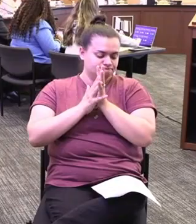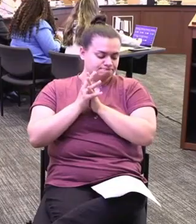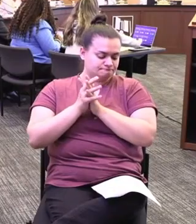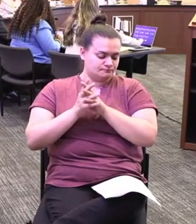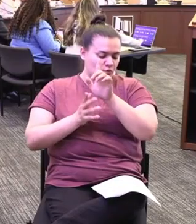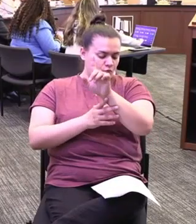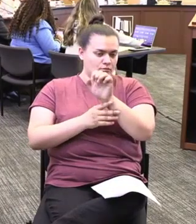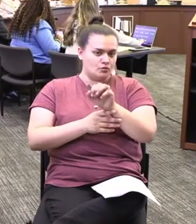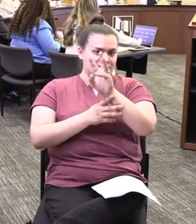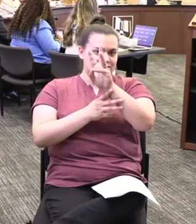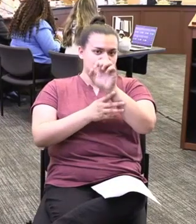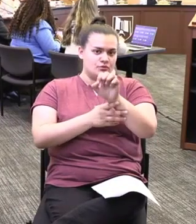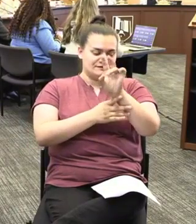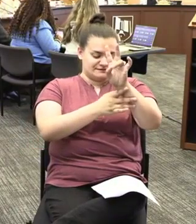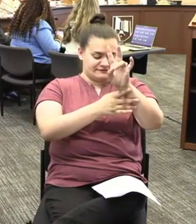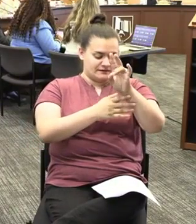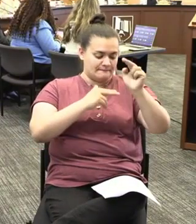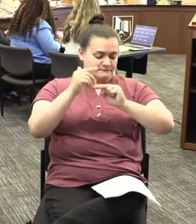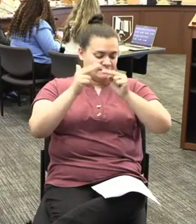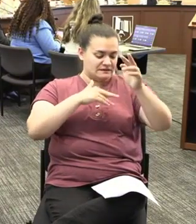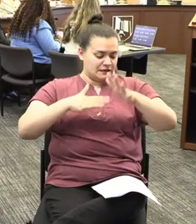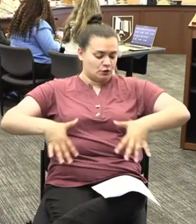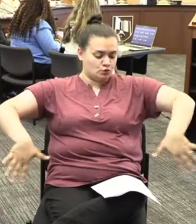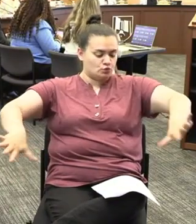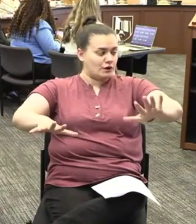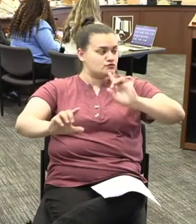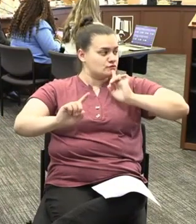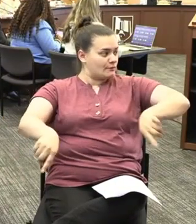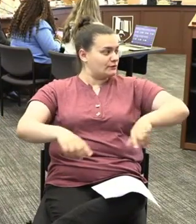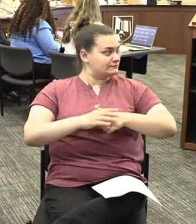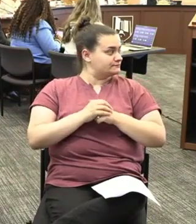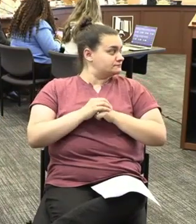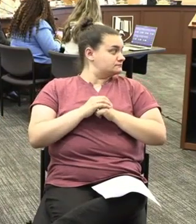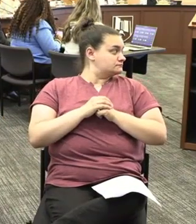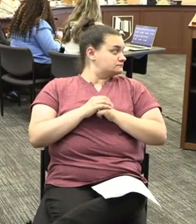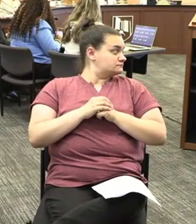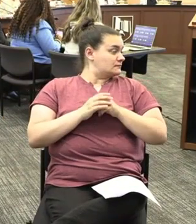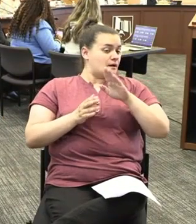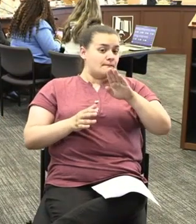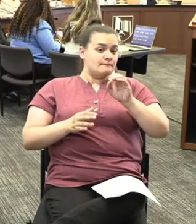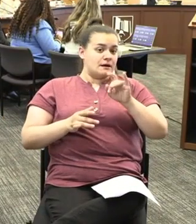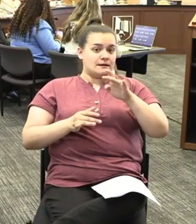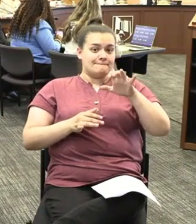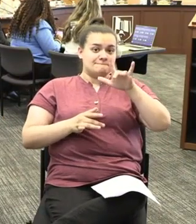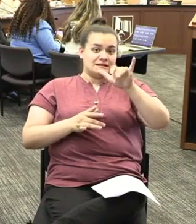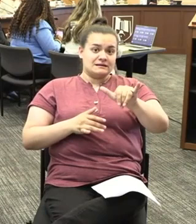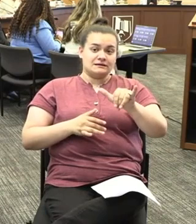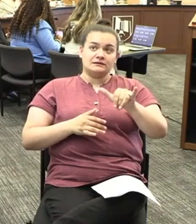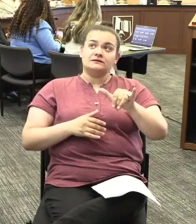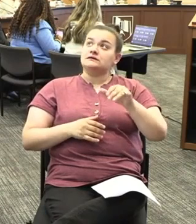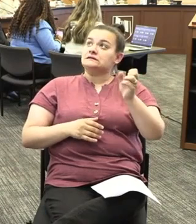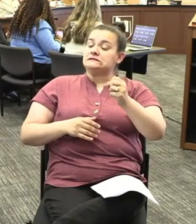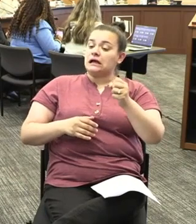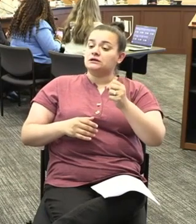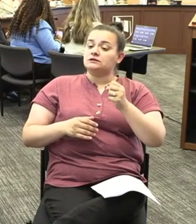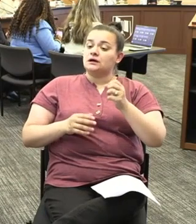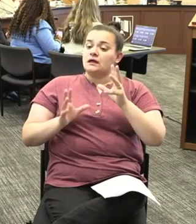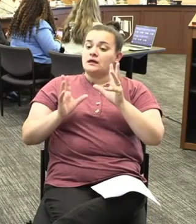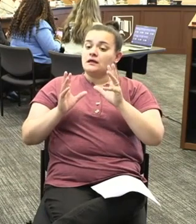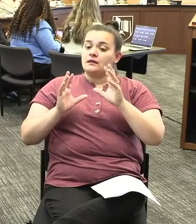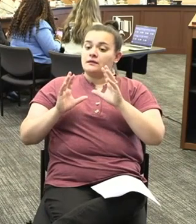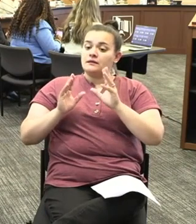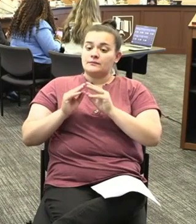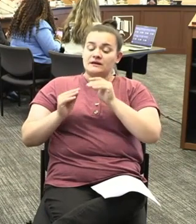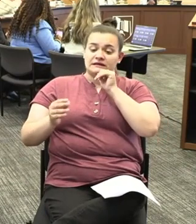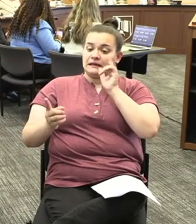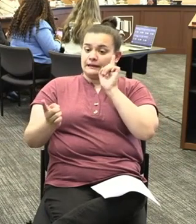Item 1.6.7, the Building and Grounds Report. Trustee Bottomley and Trustee McComb. Yeah, Building and Grounds Committee did not